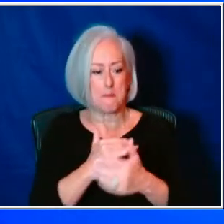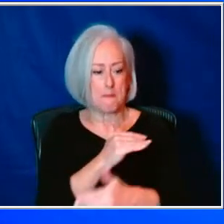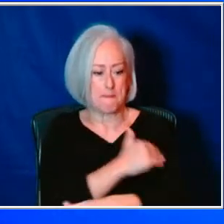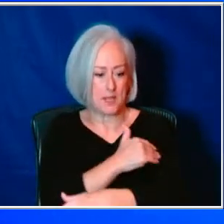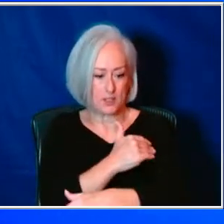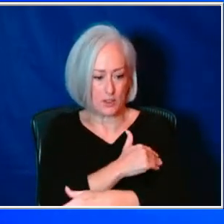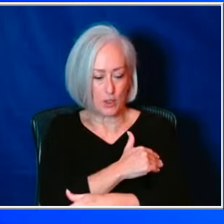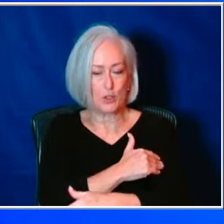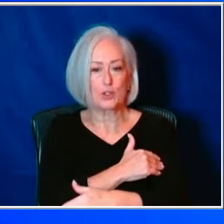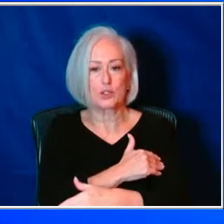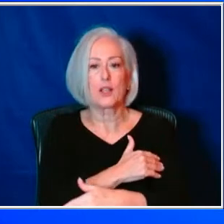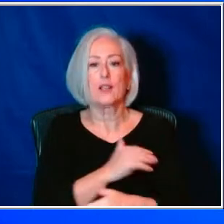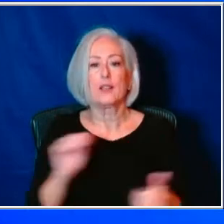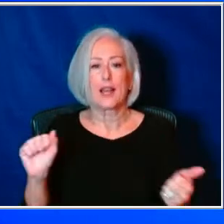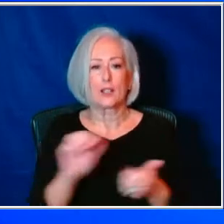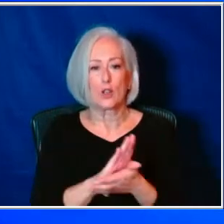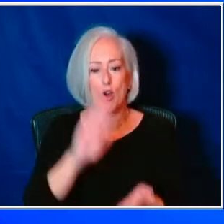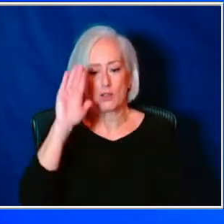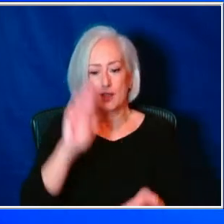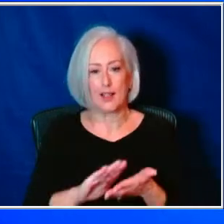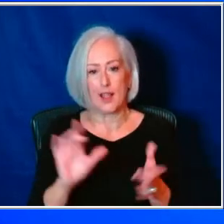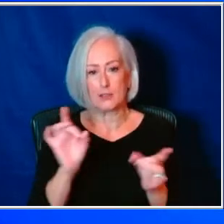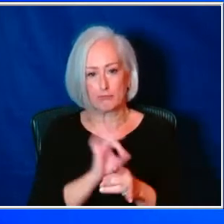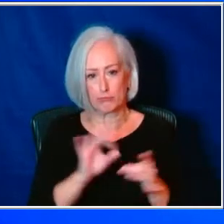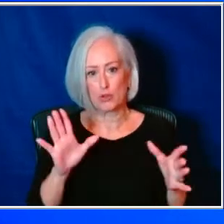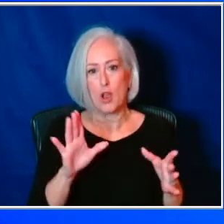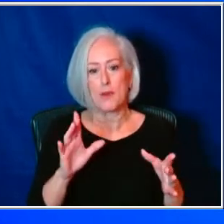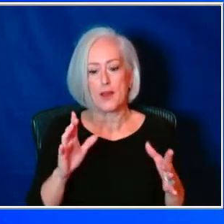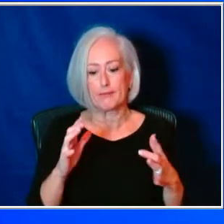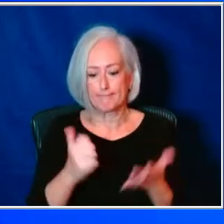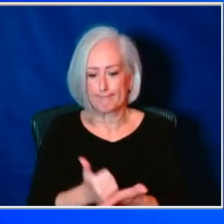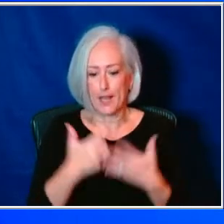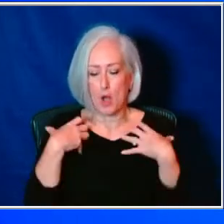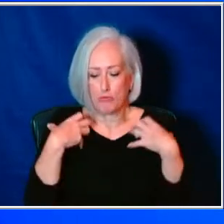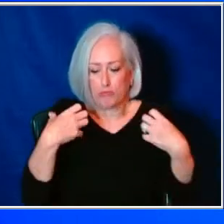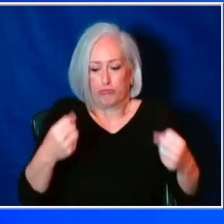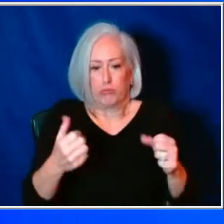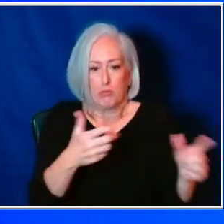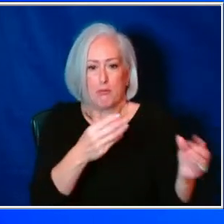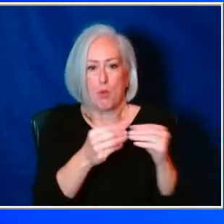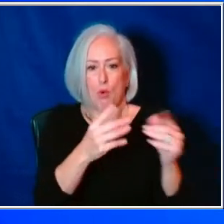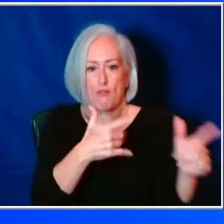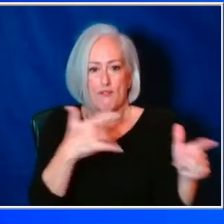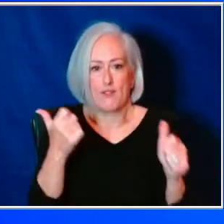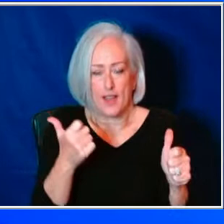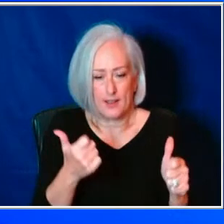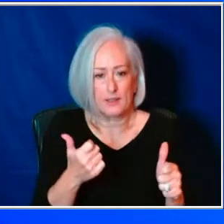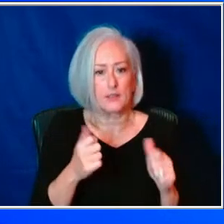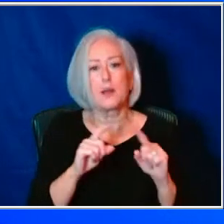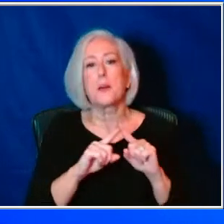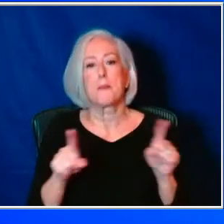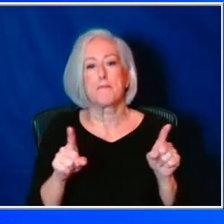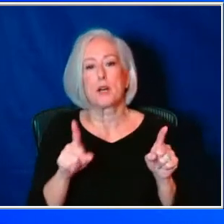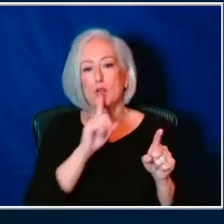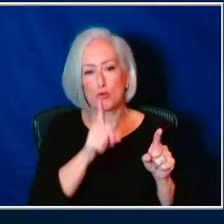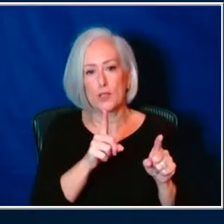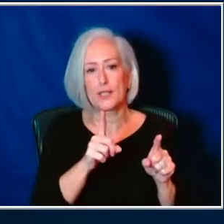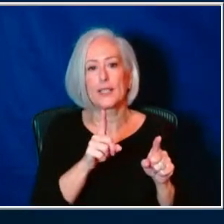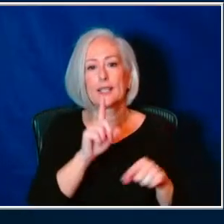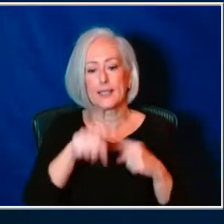people to recover faster. But again, I think we want to really stick to the indications because that's probably the most important thing in picking the right surgical patient.